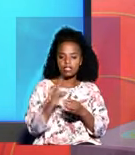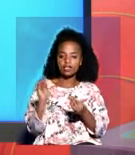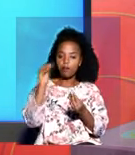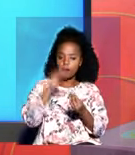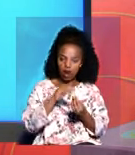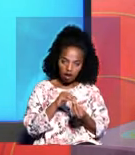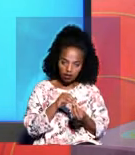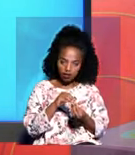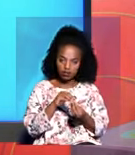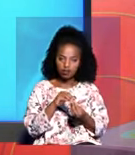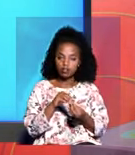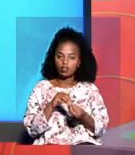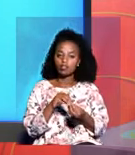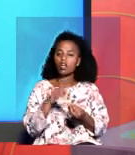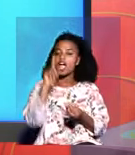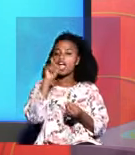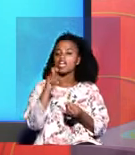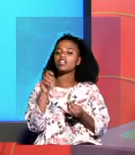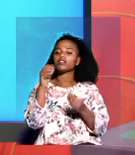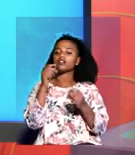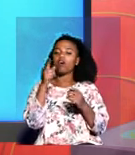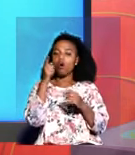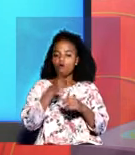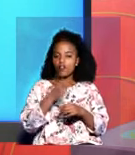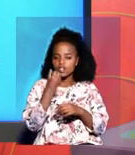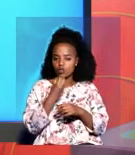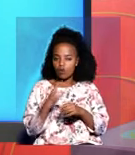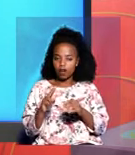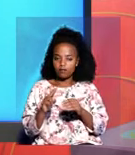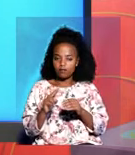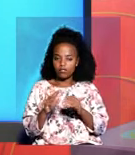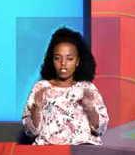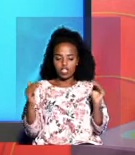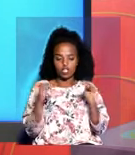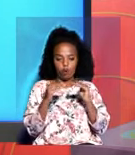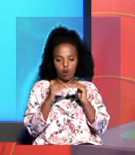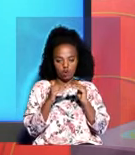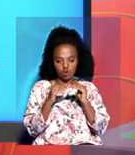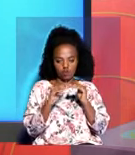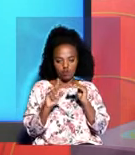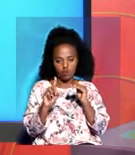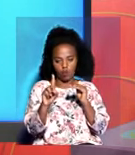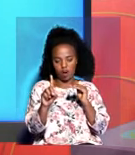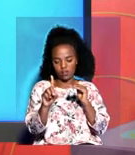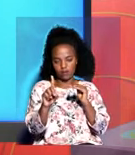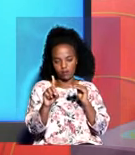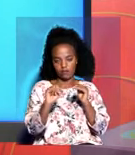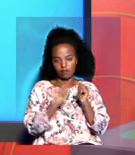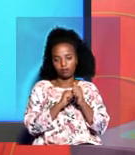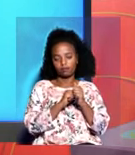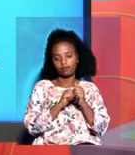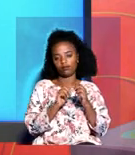plus X over 12 will give you this 1.